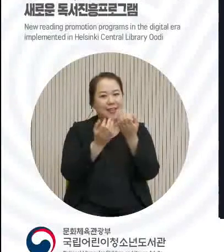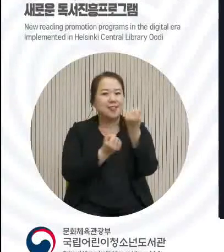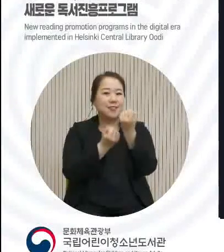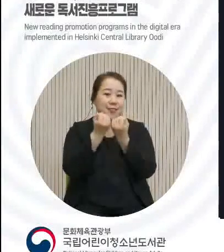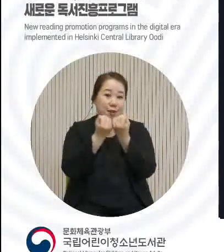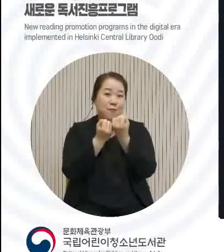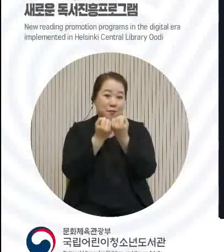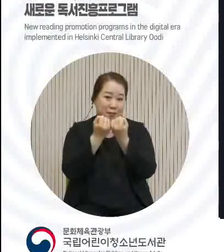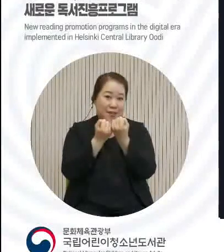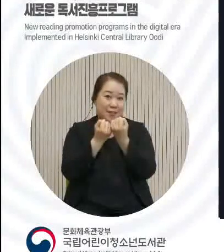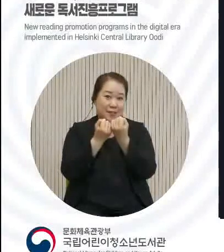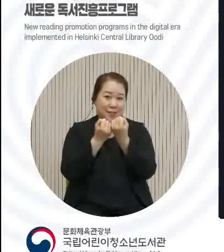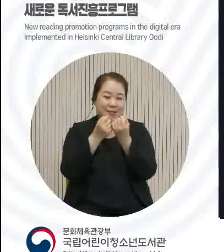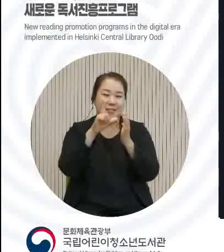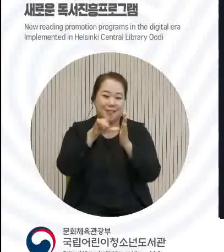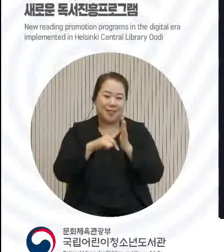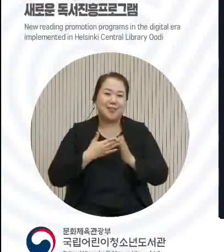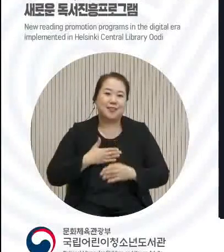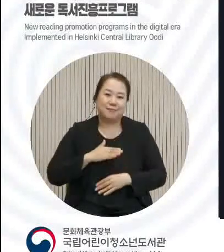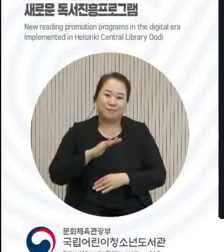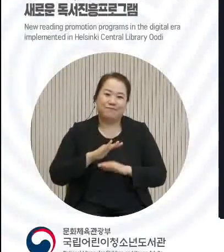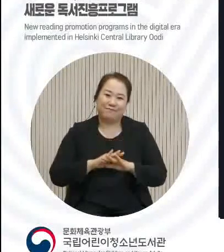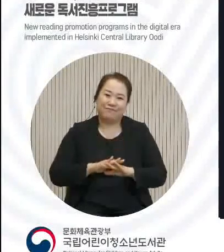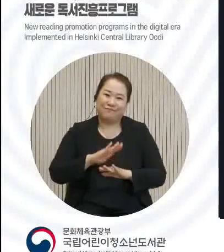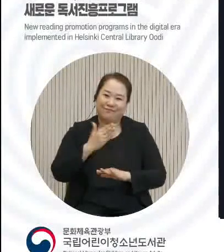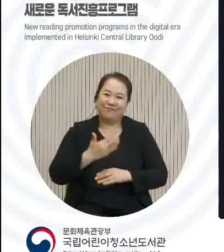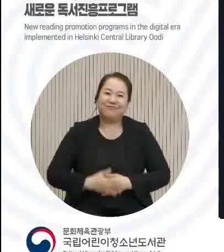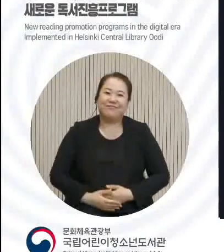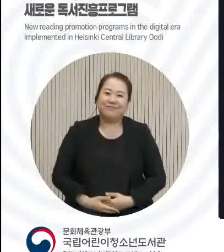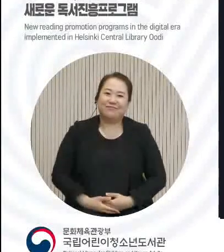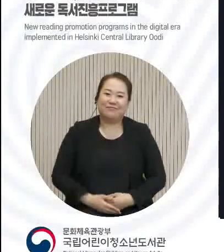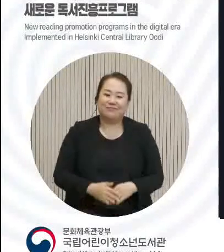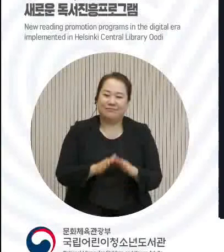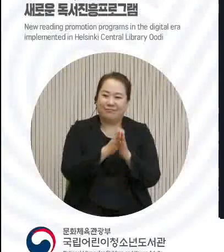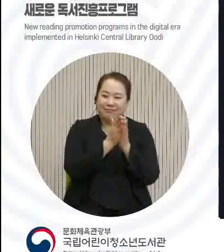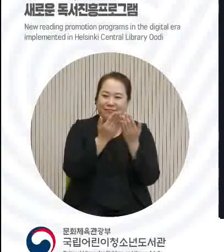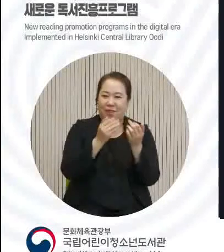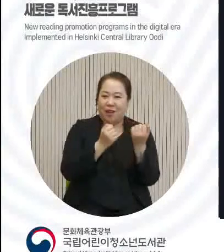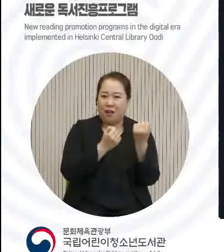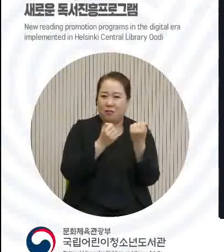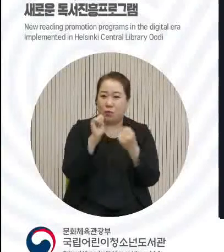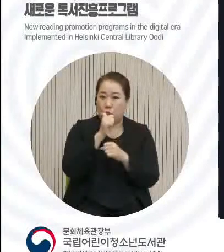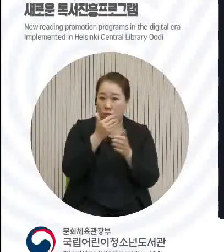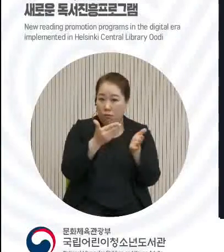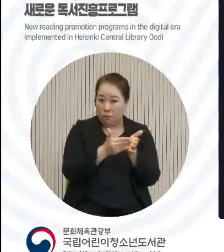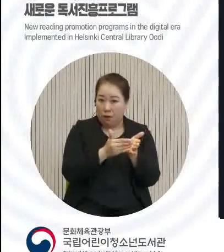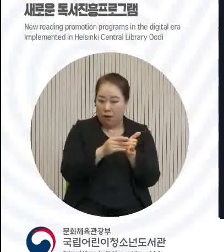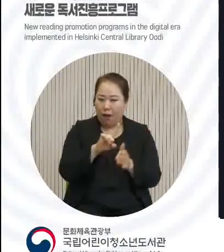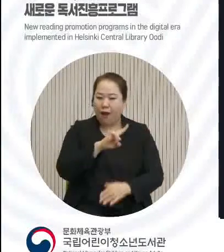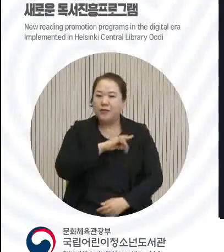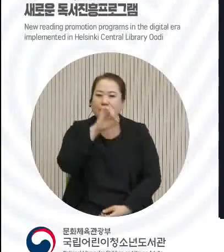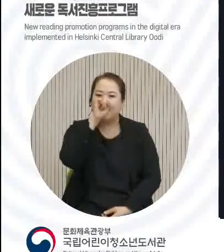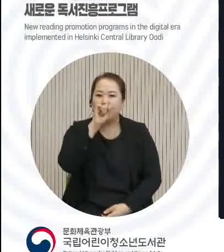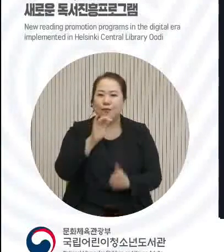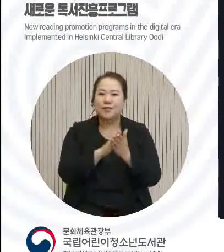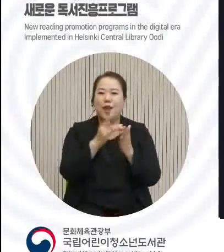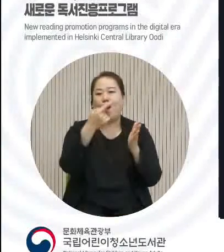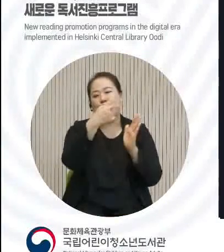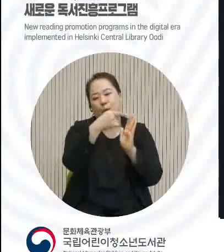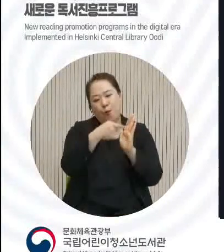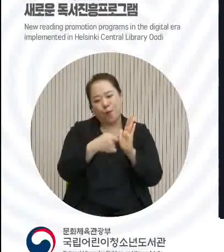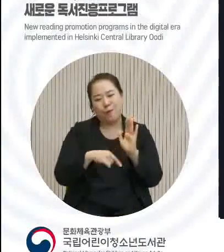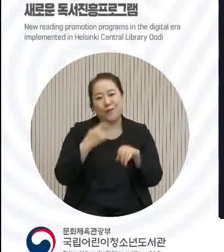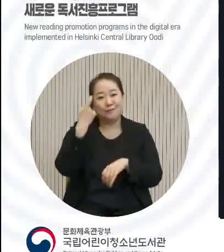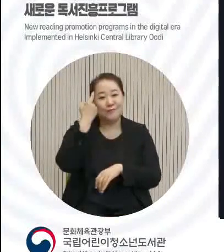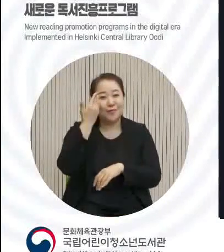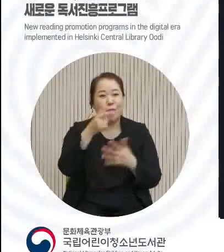After introducing children to these books, they are asked to pick their favorites and to take a role of graphic